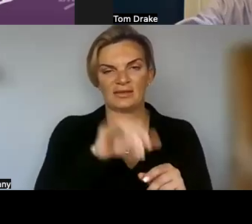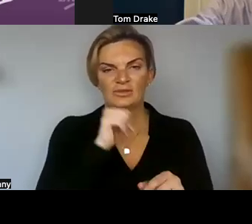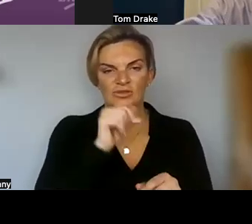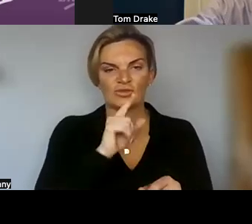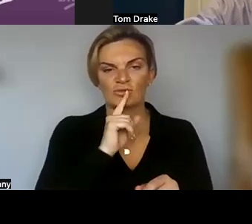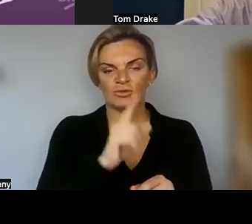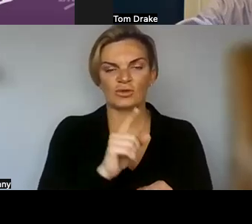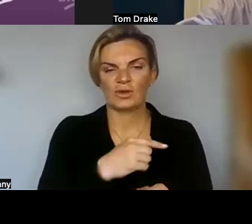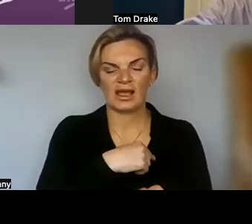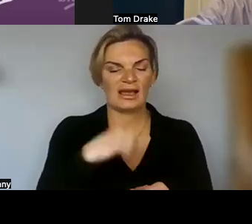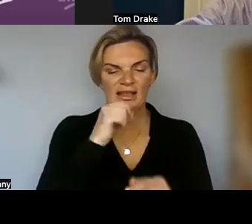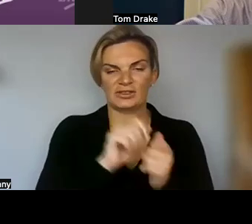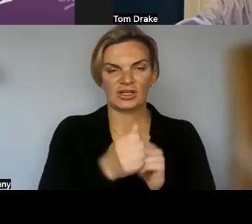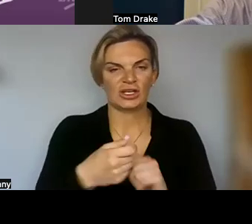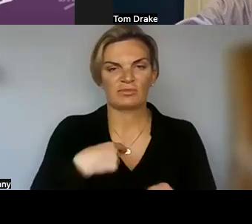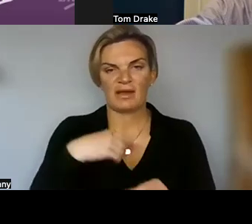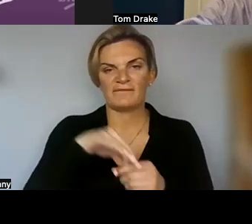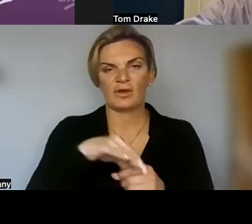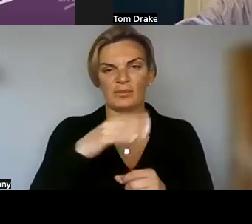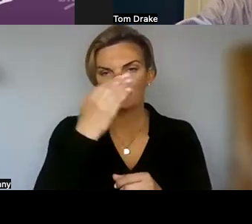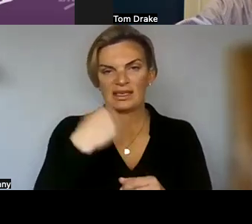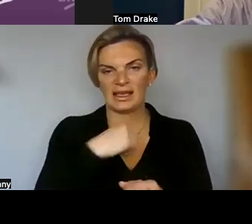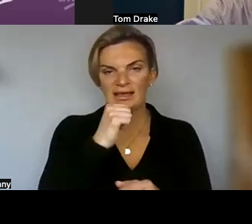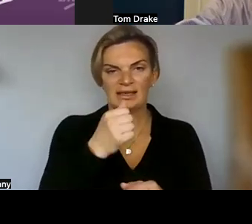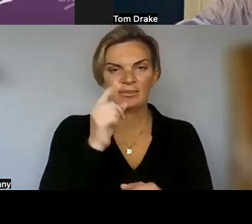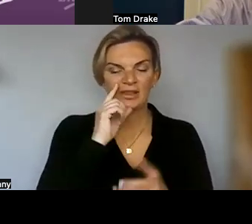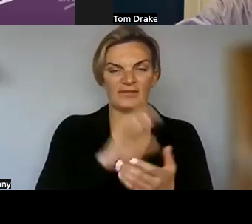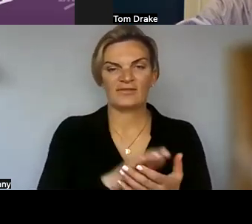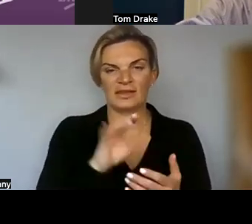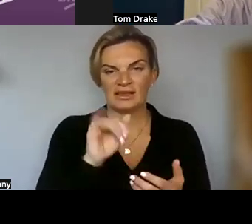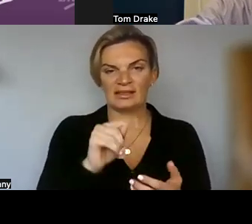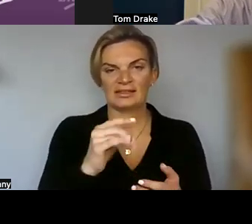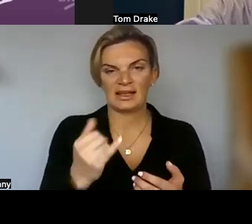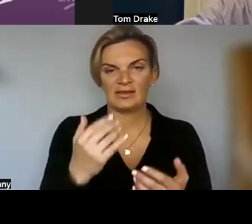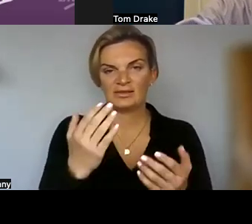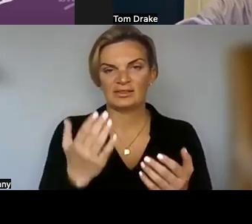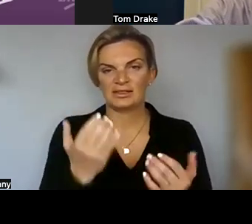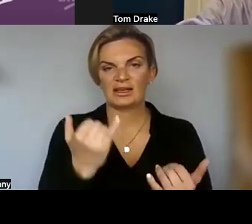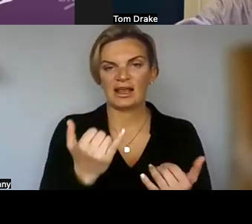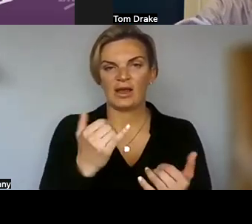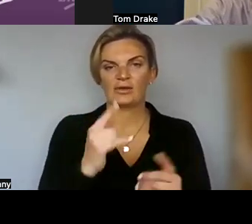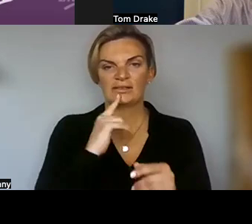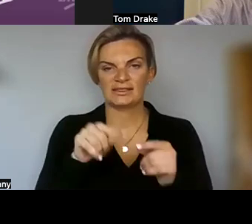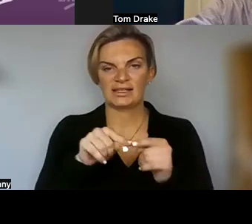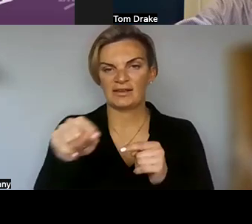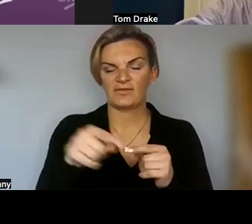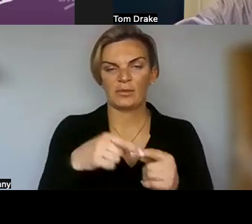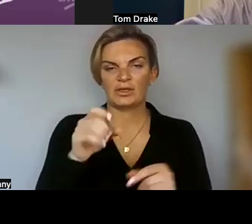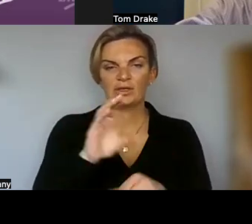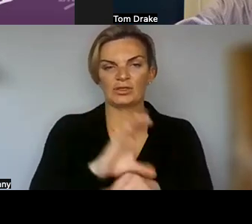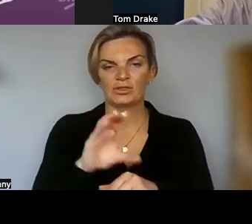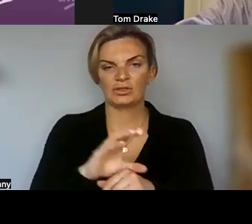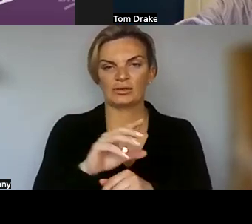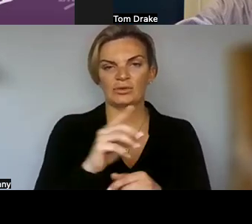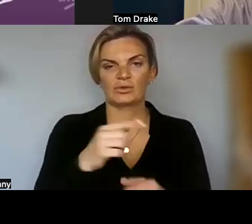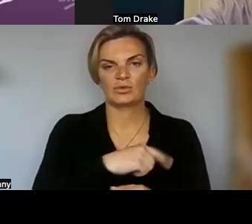vote on that because I just didn't believe it. And now here we are. It's diagonal from a church. But once the